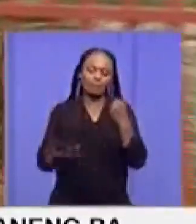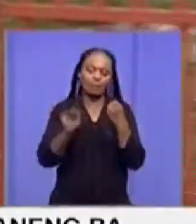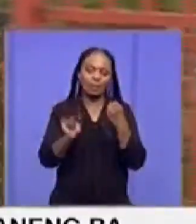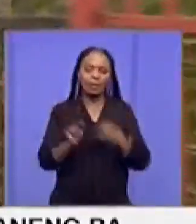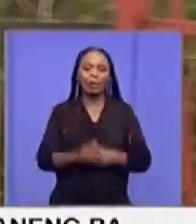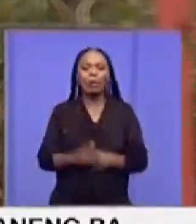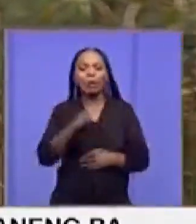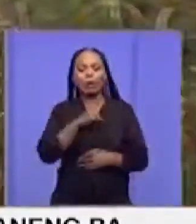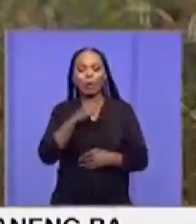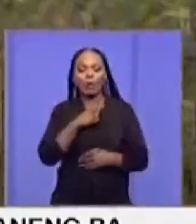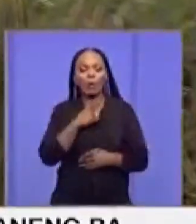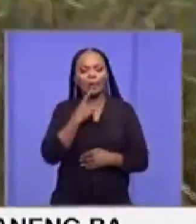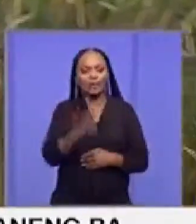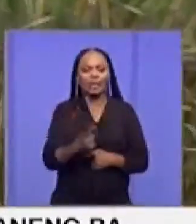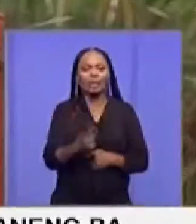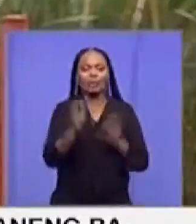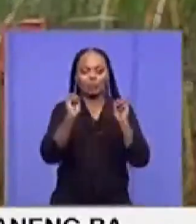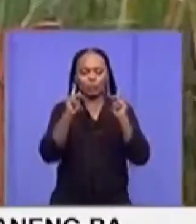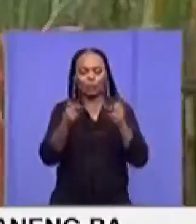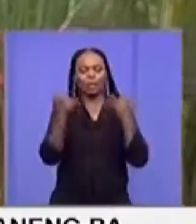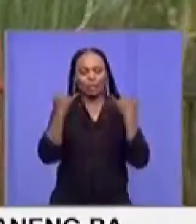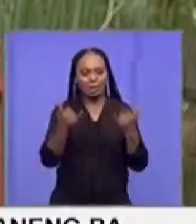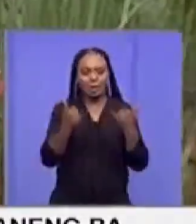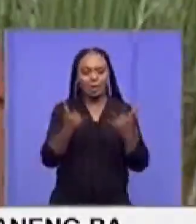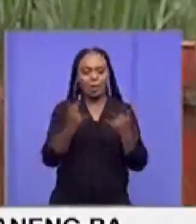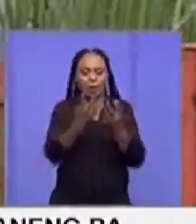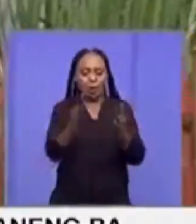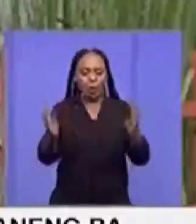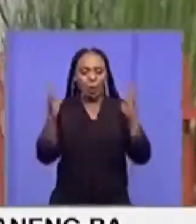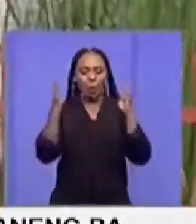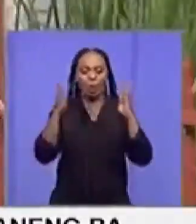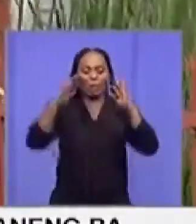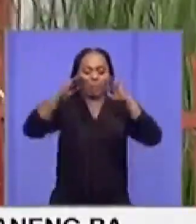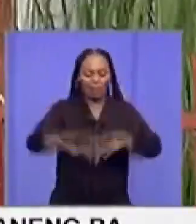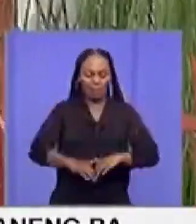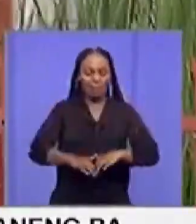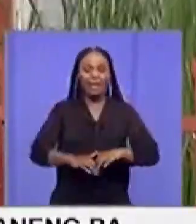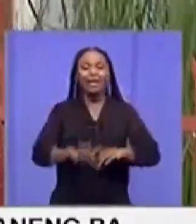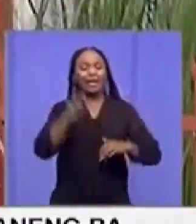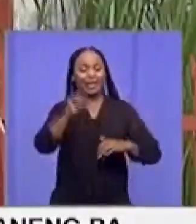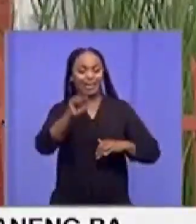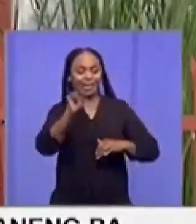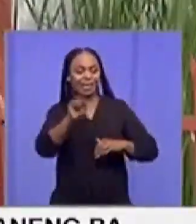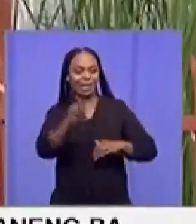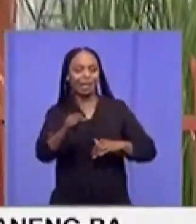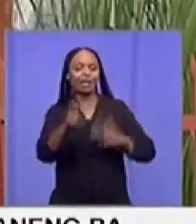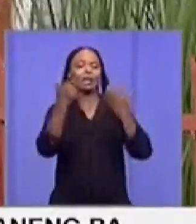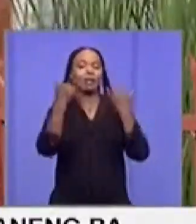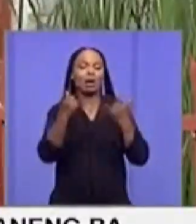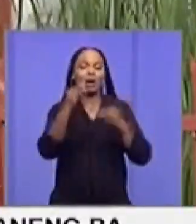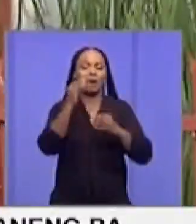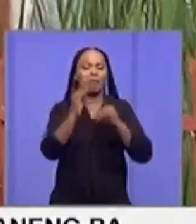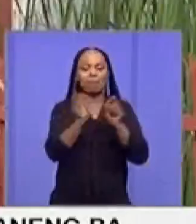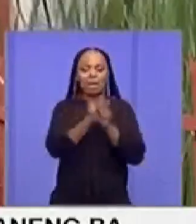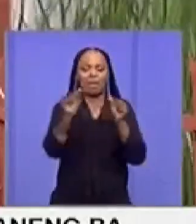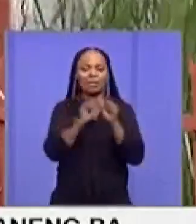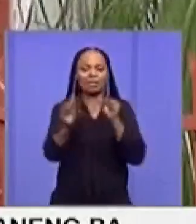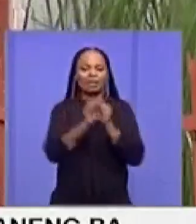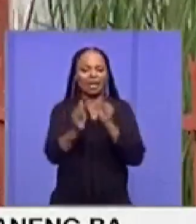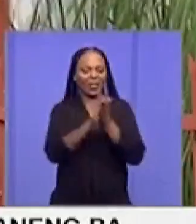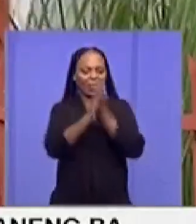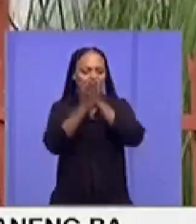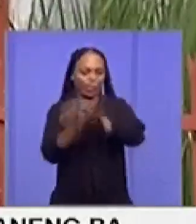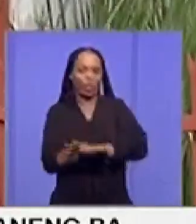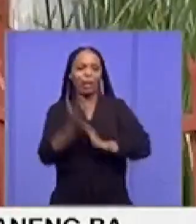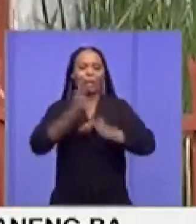aowa re kgone gore lebota le weleng le a namile gowe moago ka moka gore